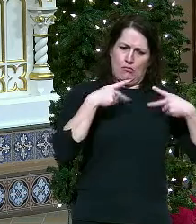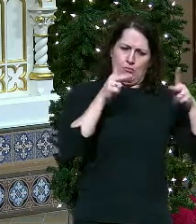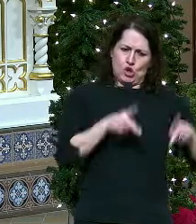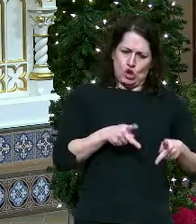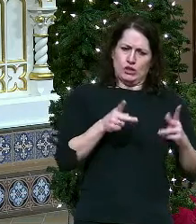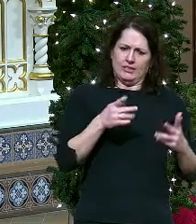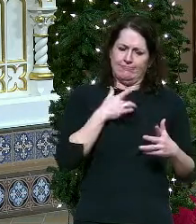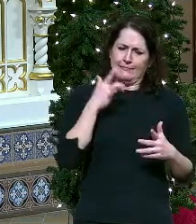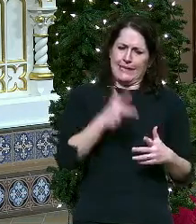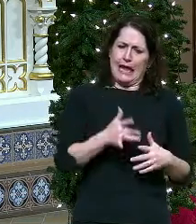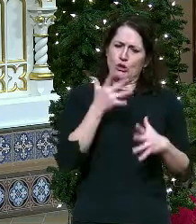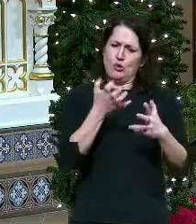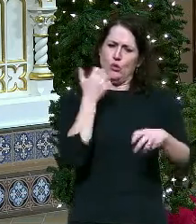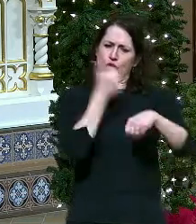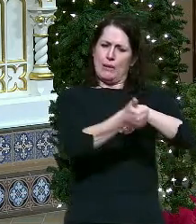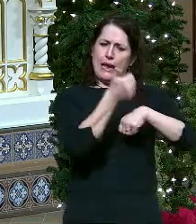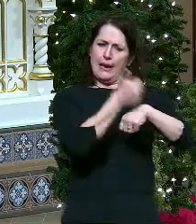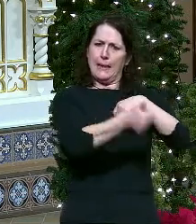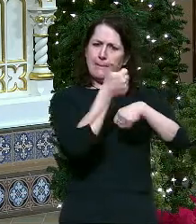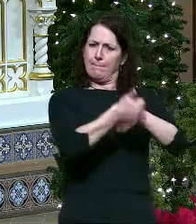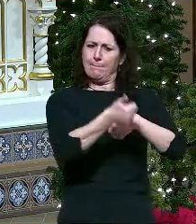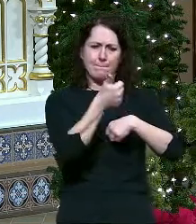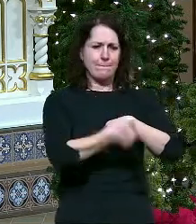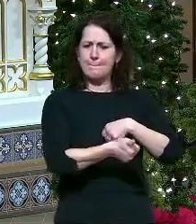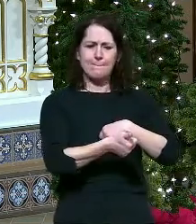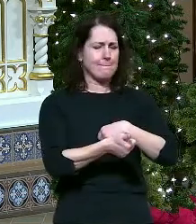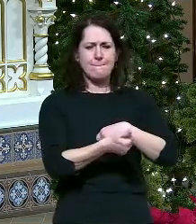blame others.